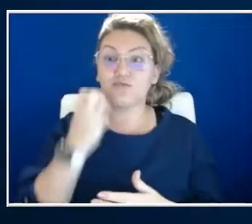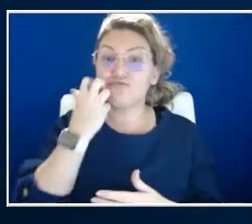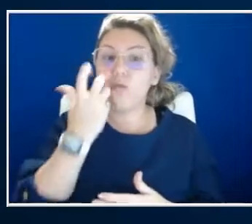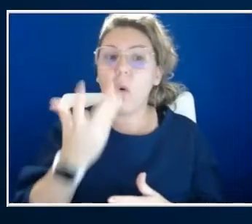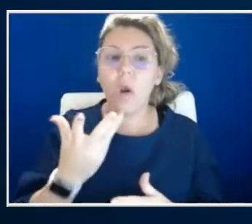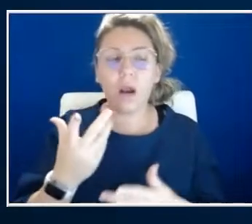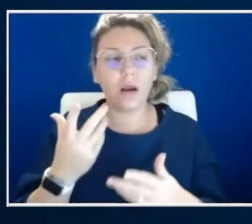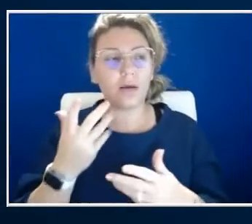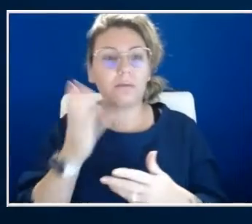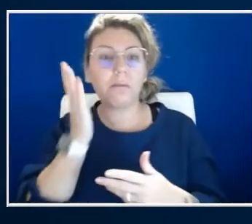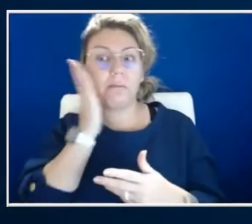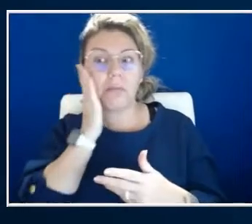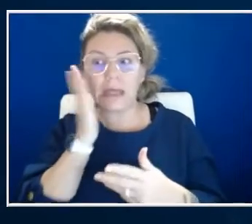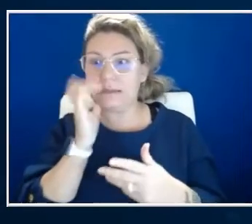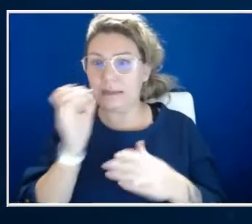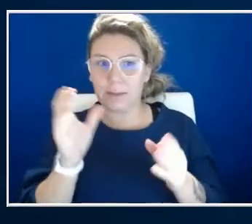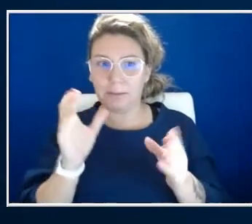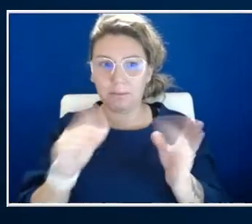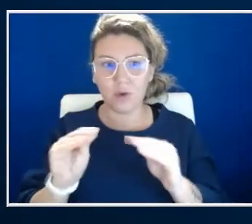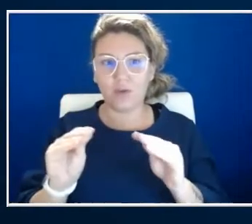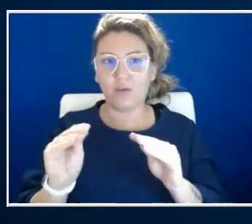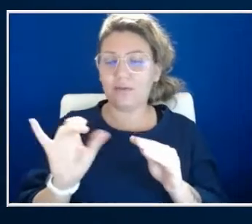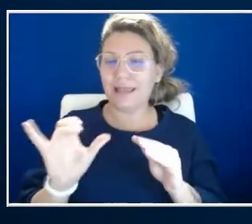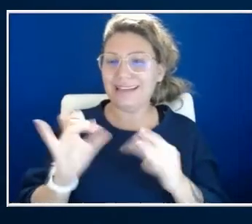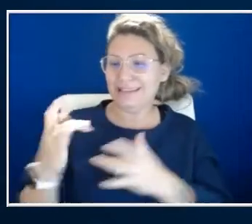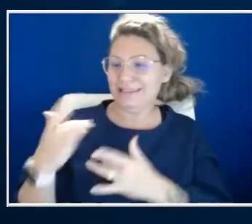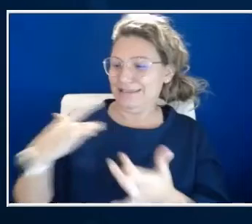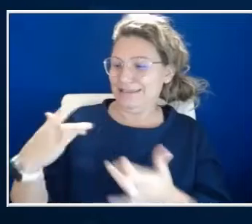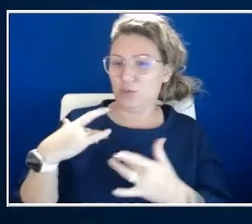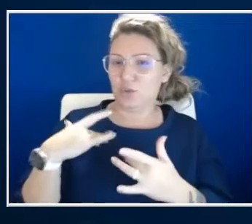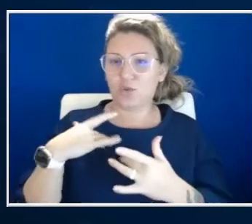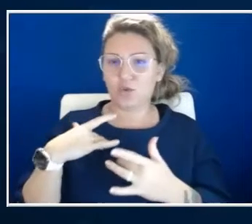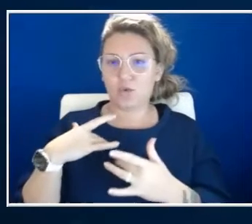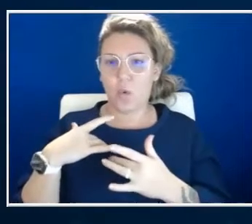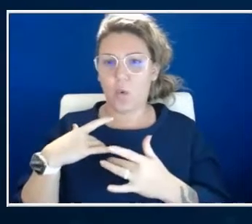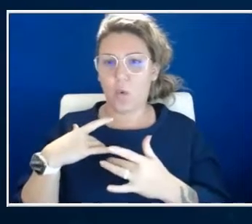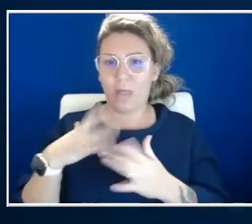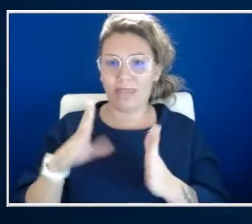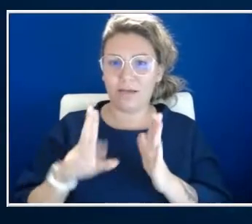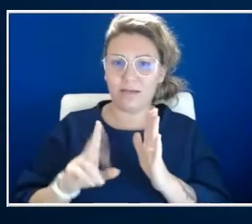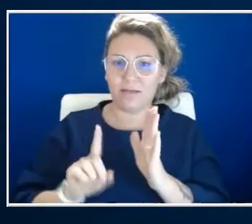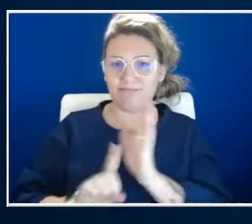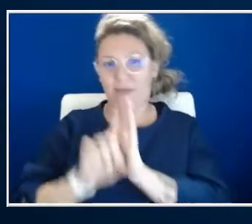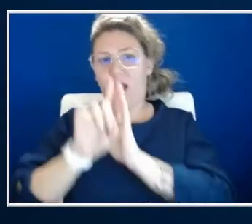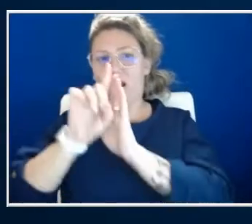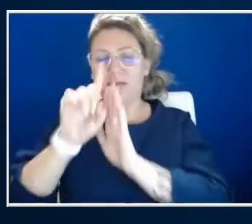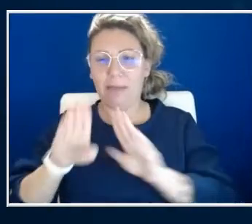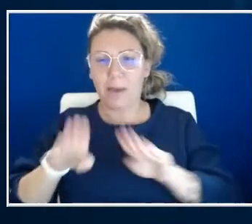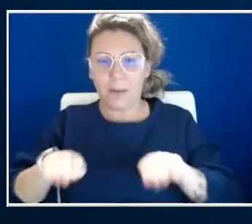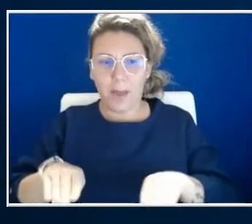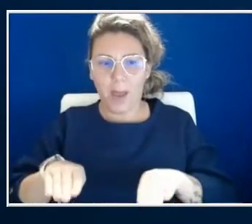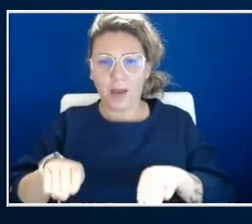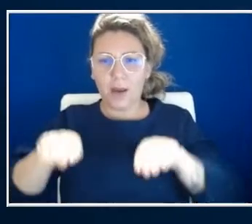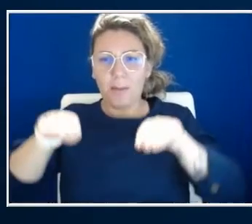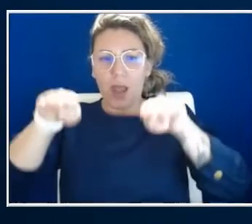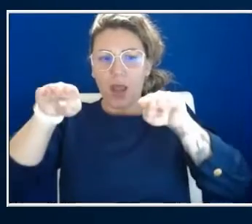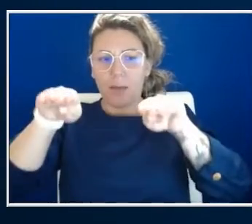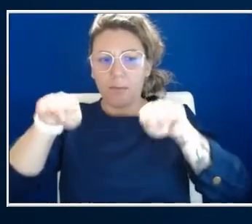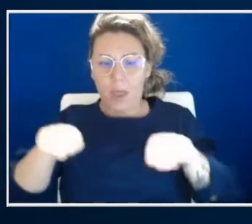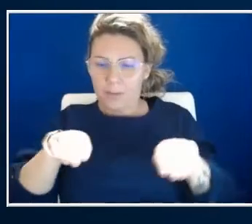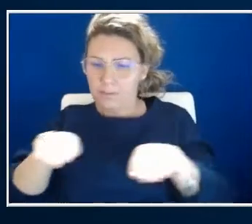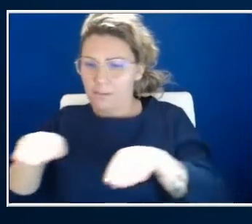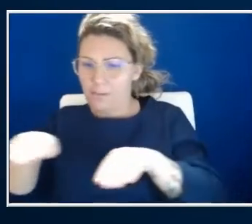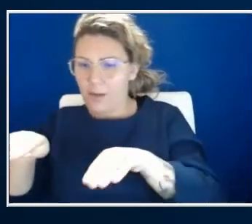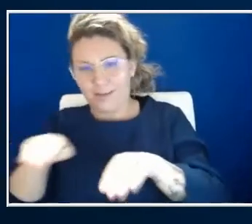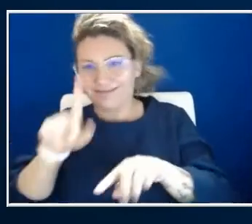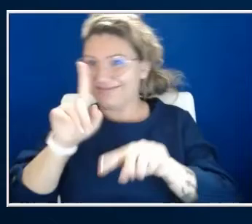doesn't move like it normally does, so the height and the ability to roll the bed to our side to assist us was not present. And all those things, again,